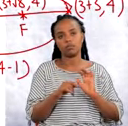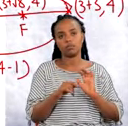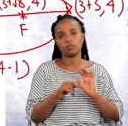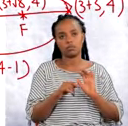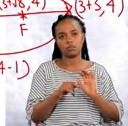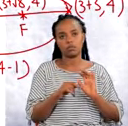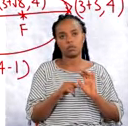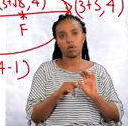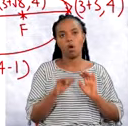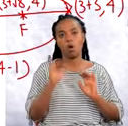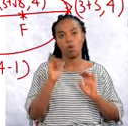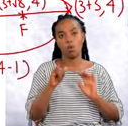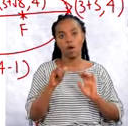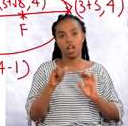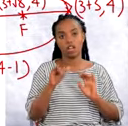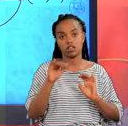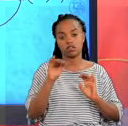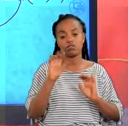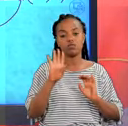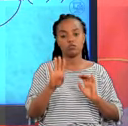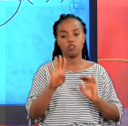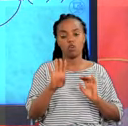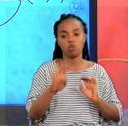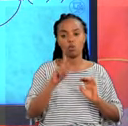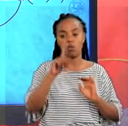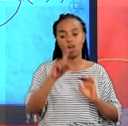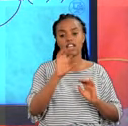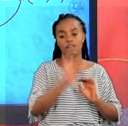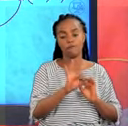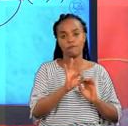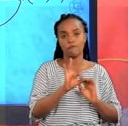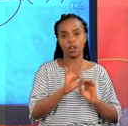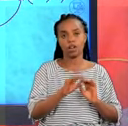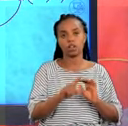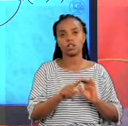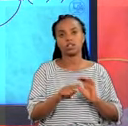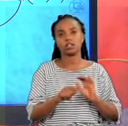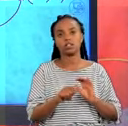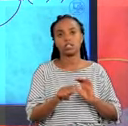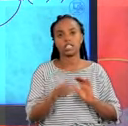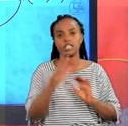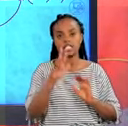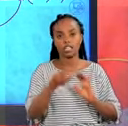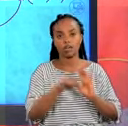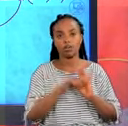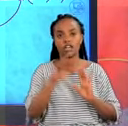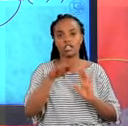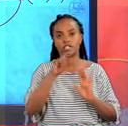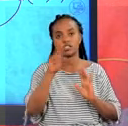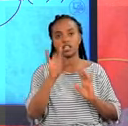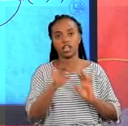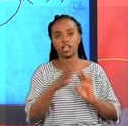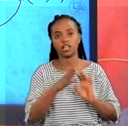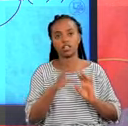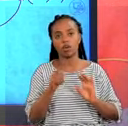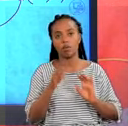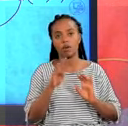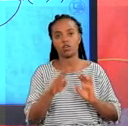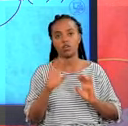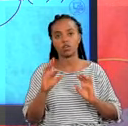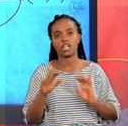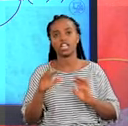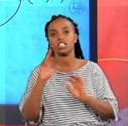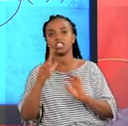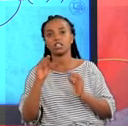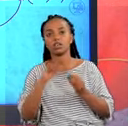Its Y coordinate is 4, so it's the foci. One of the foci is 3 minus square root of 8,4. The other one is this, 3 plus square root